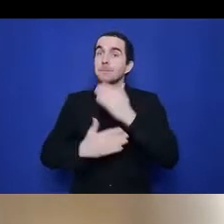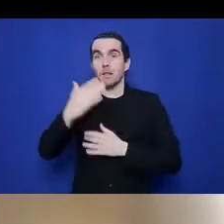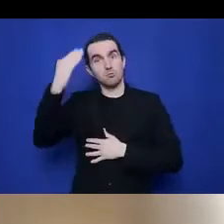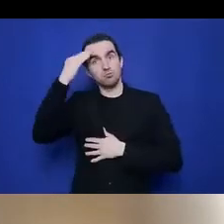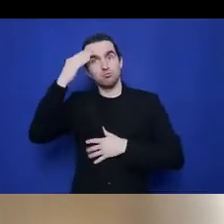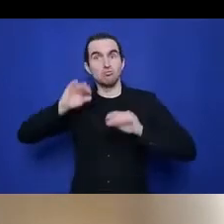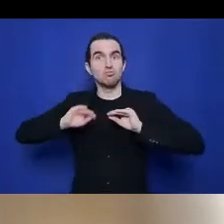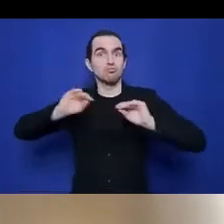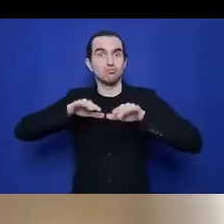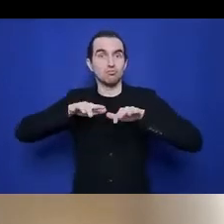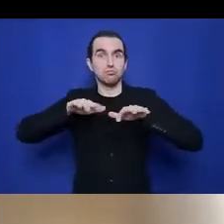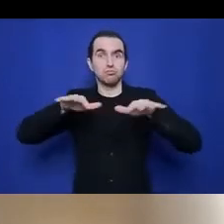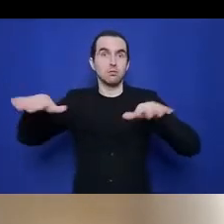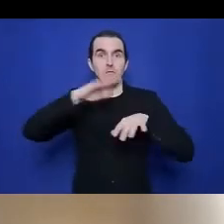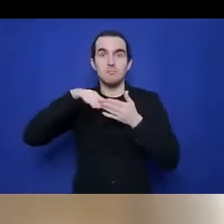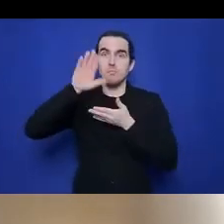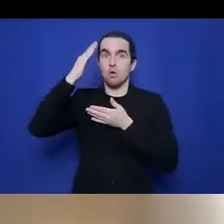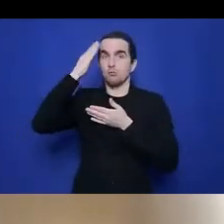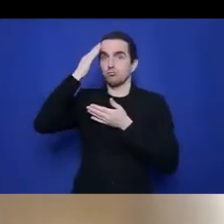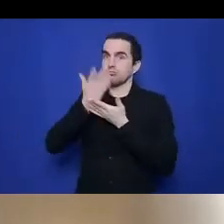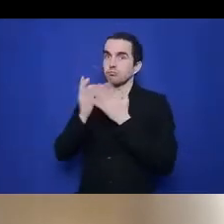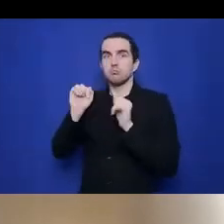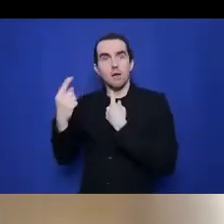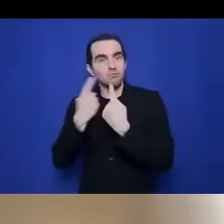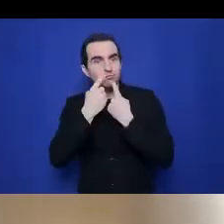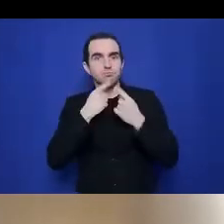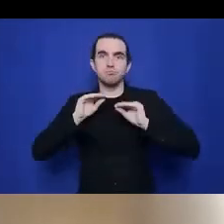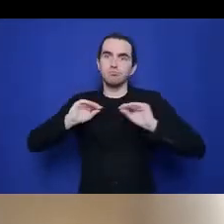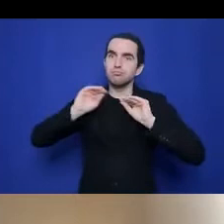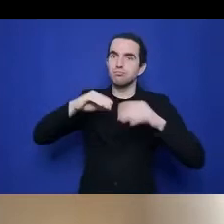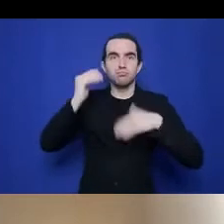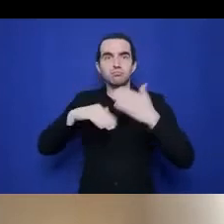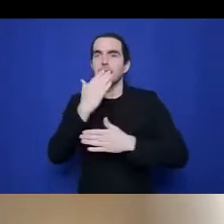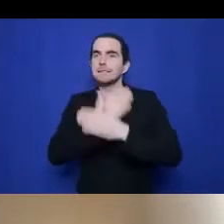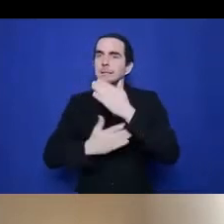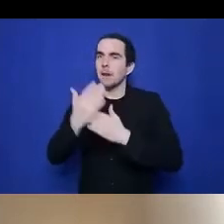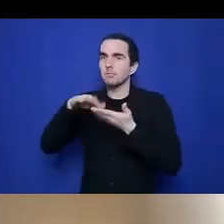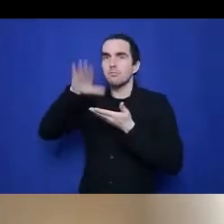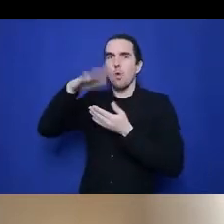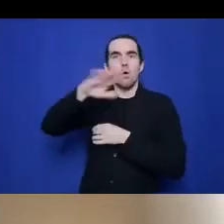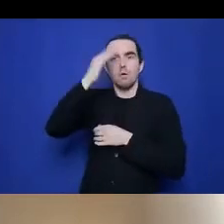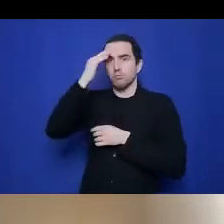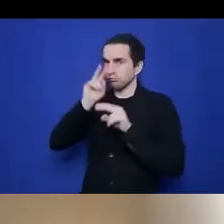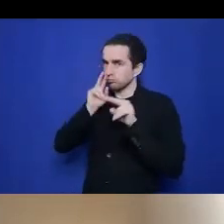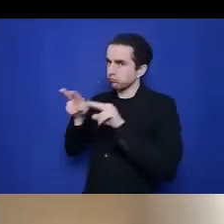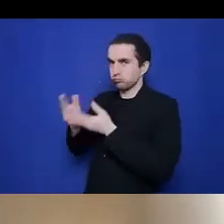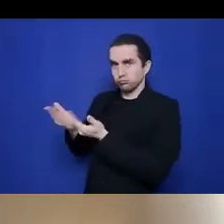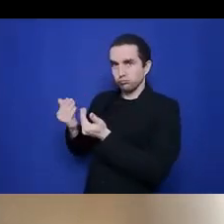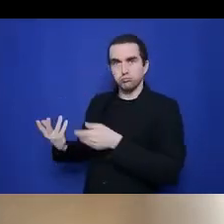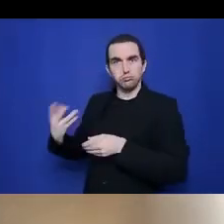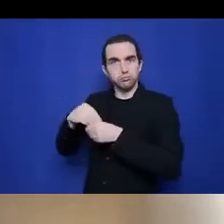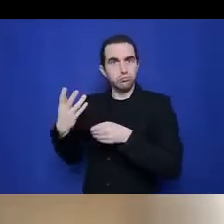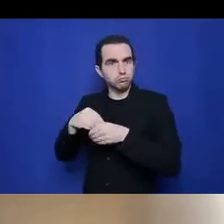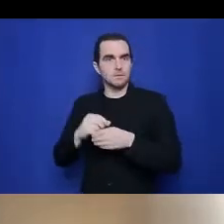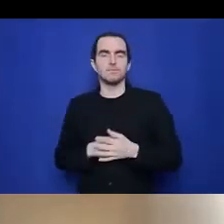Okay, next slide. And so now I would like to share a short story from one of our own